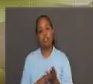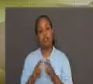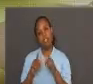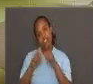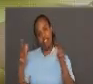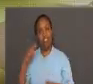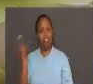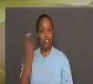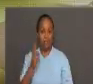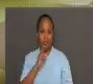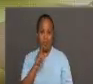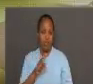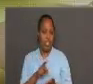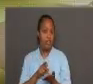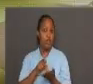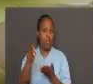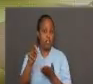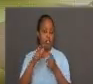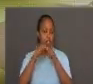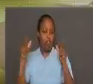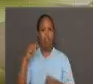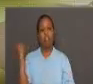great benefit of democracy.